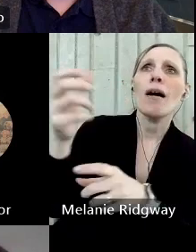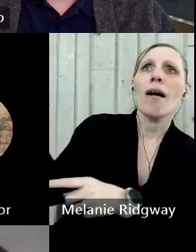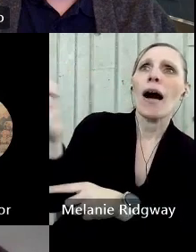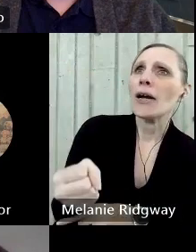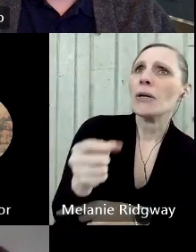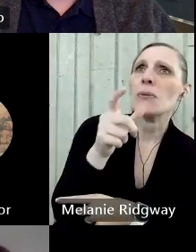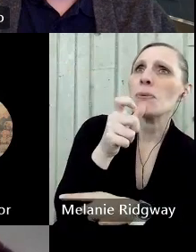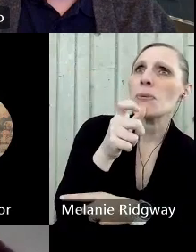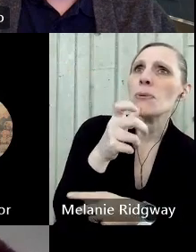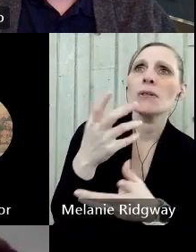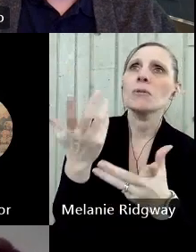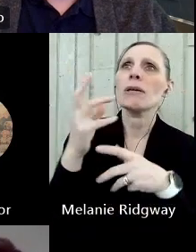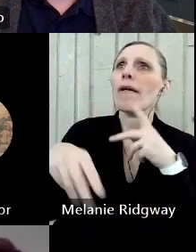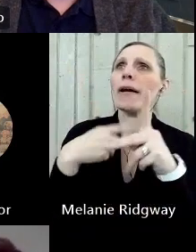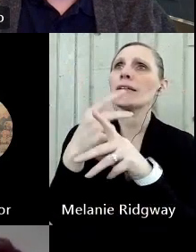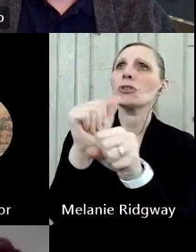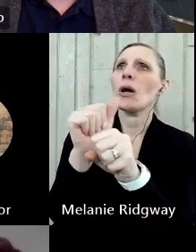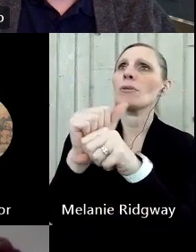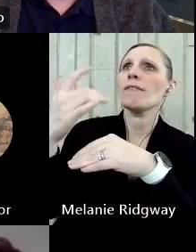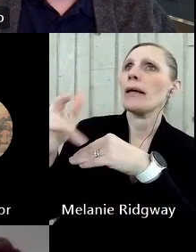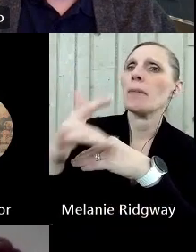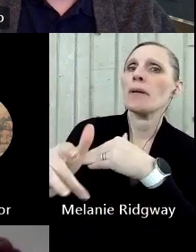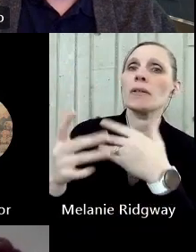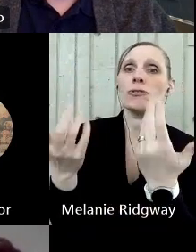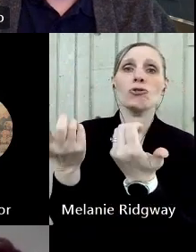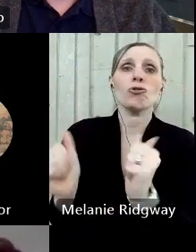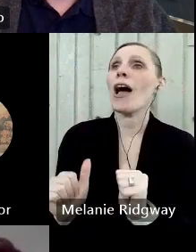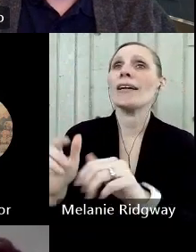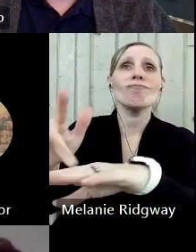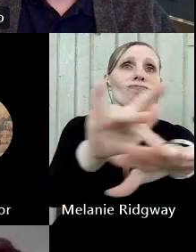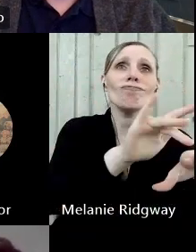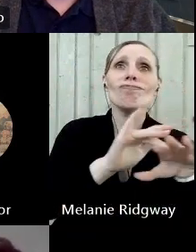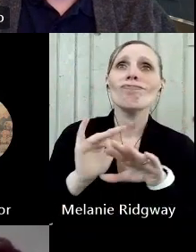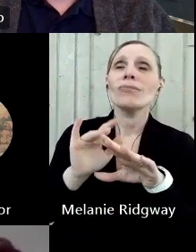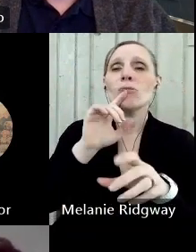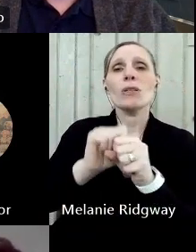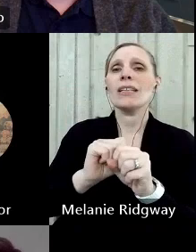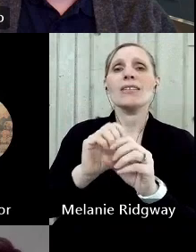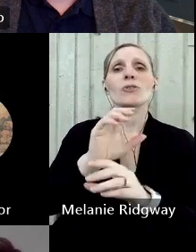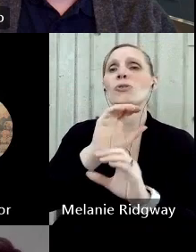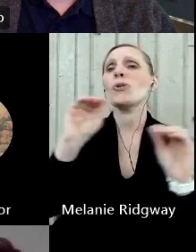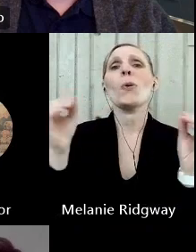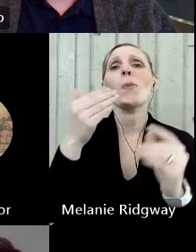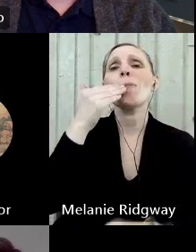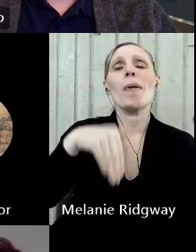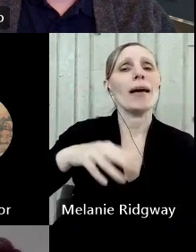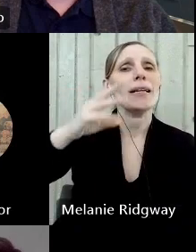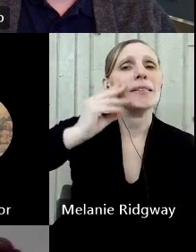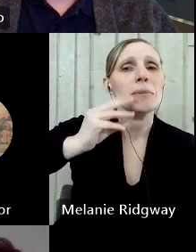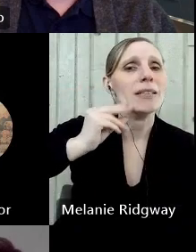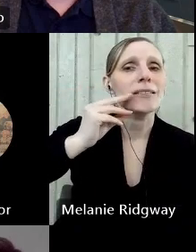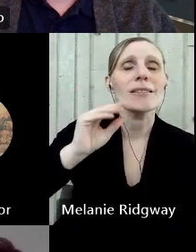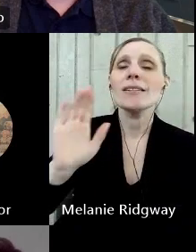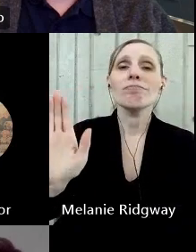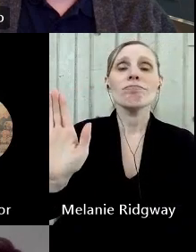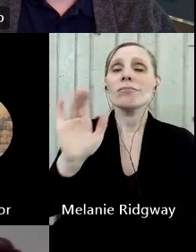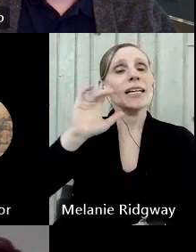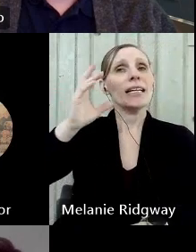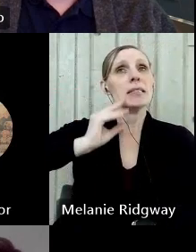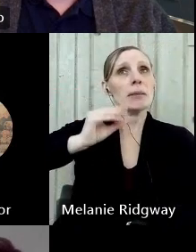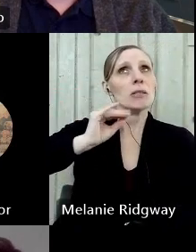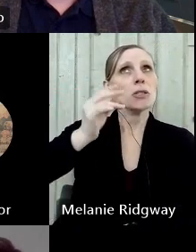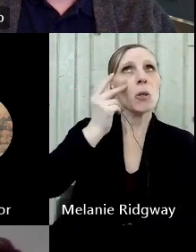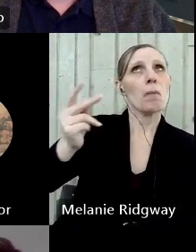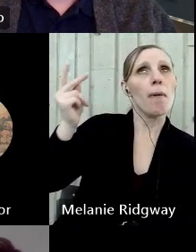you know, and just go out there and just try whatever you can. There's not a bad experience. There's just an experience that you can look back on